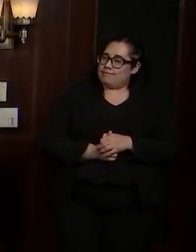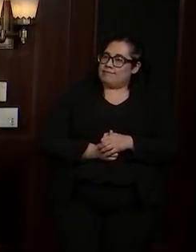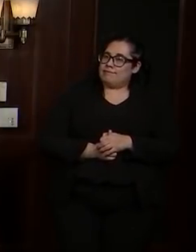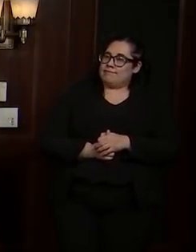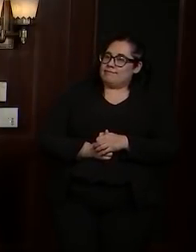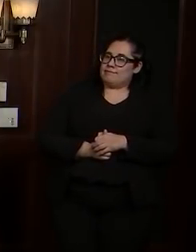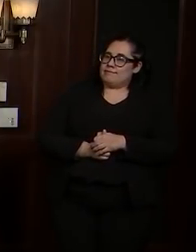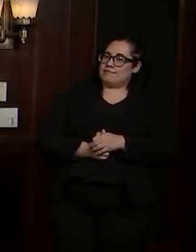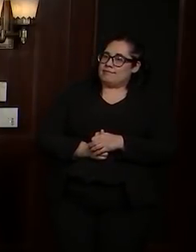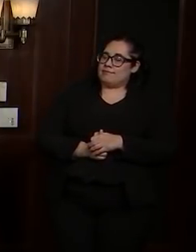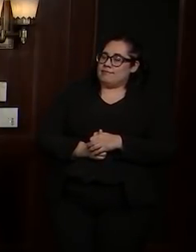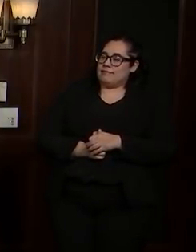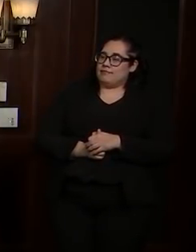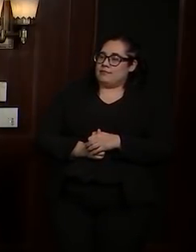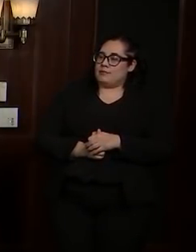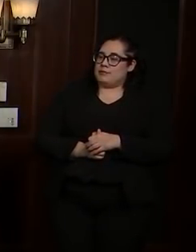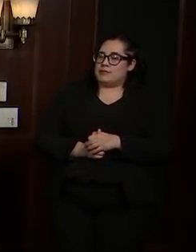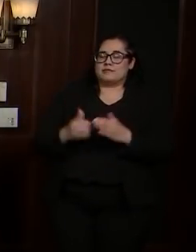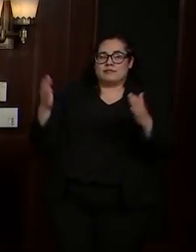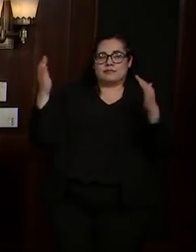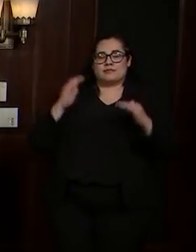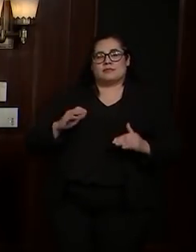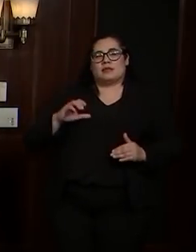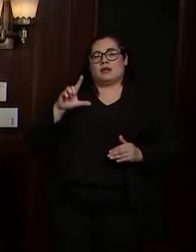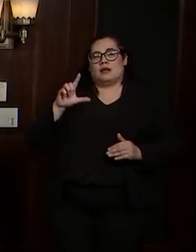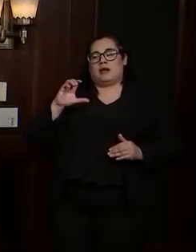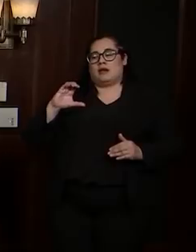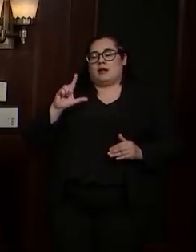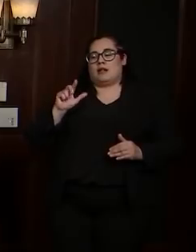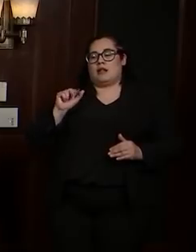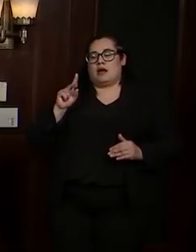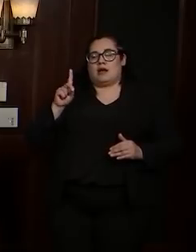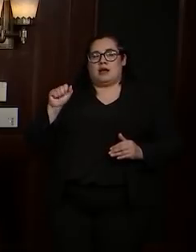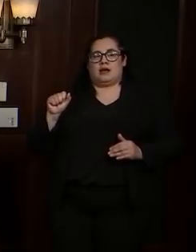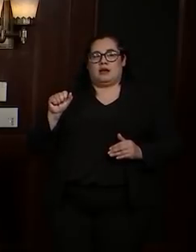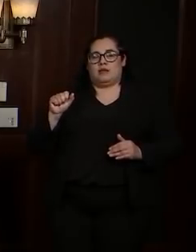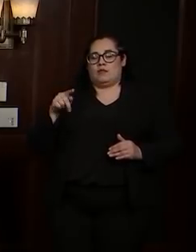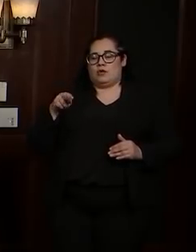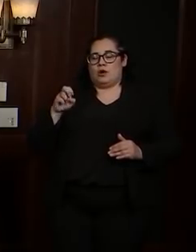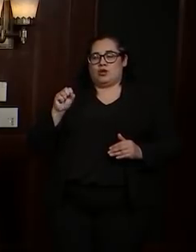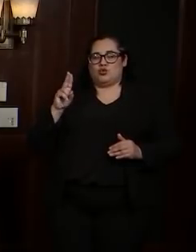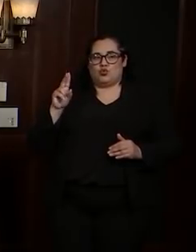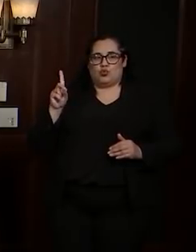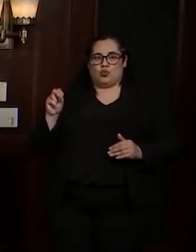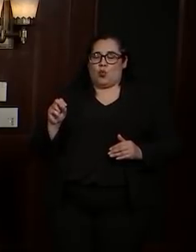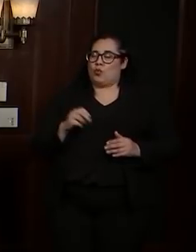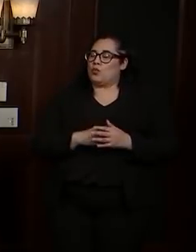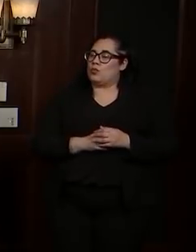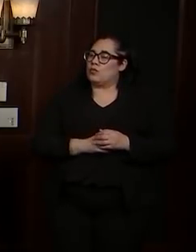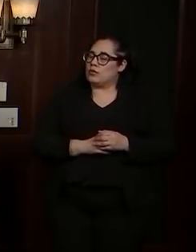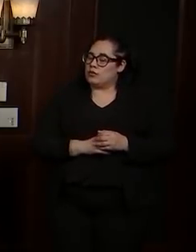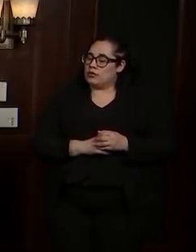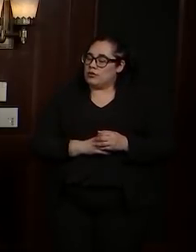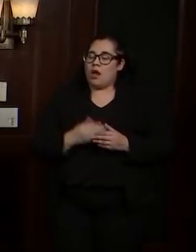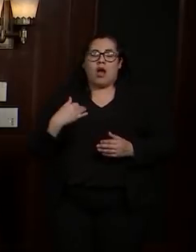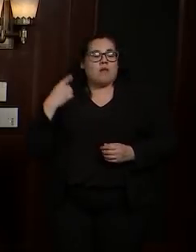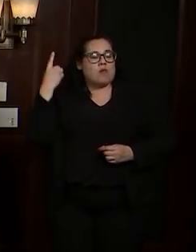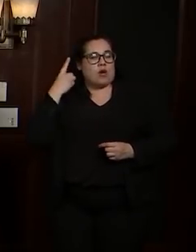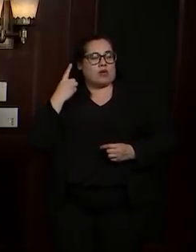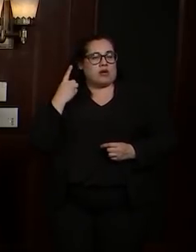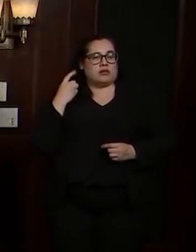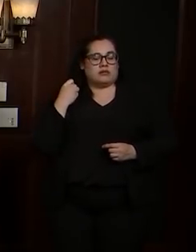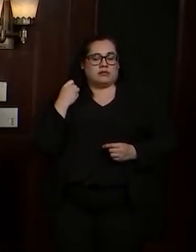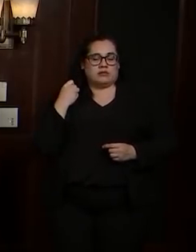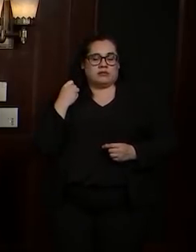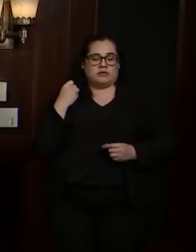Our next question comes from the line of Claudia Prosciutto. Please go ahead. Hi, Claudia. Hi. I am wondering, given the